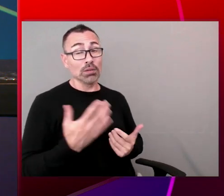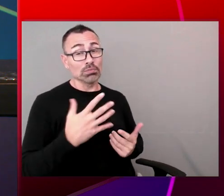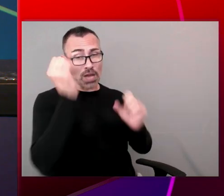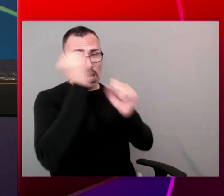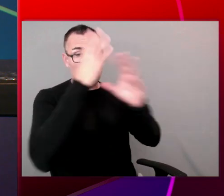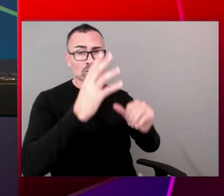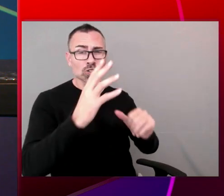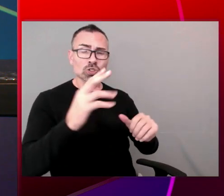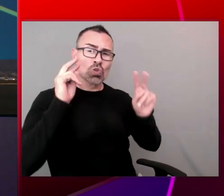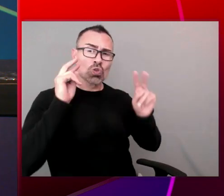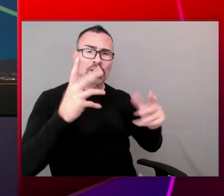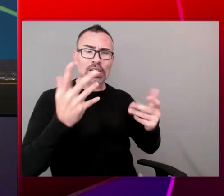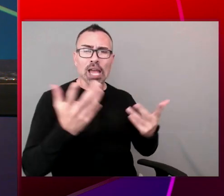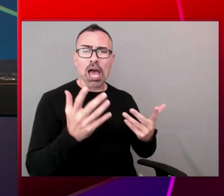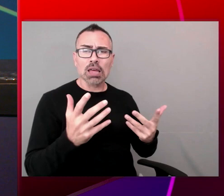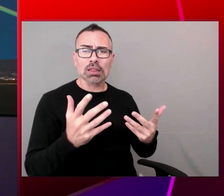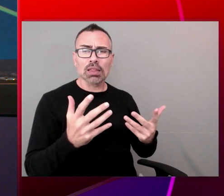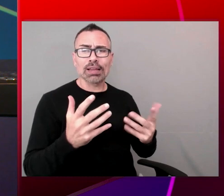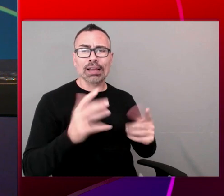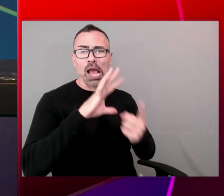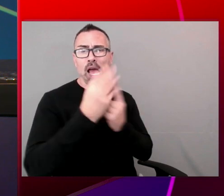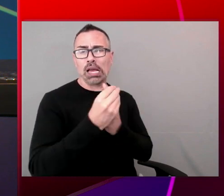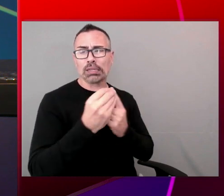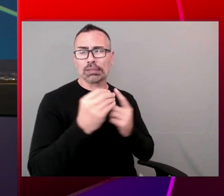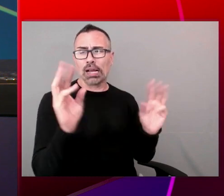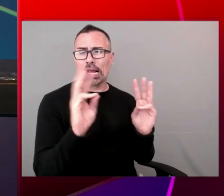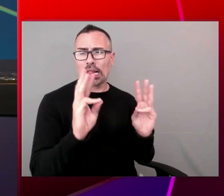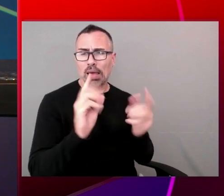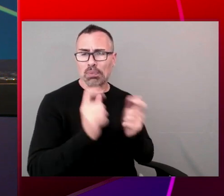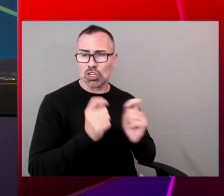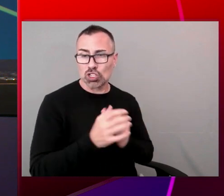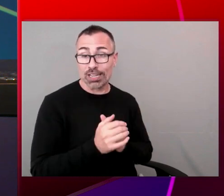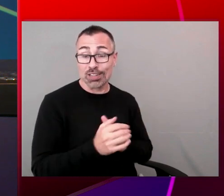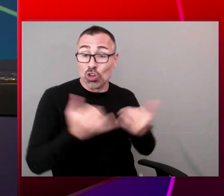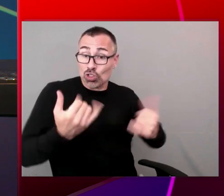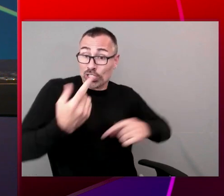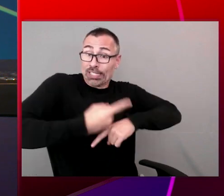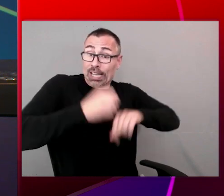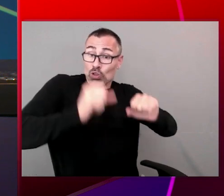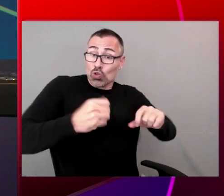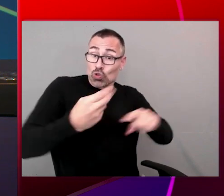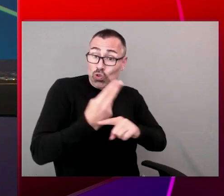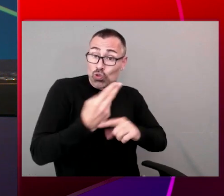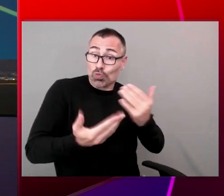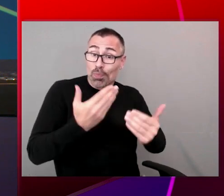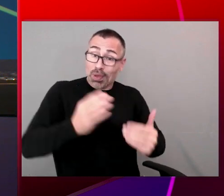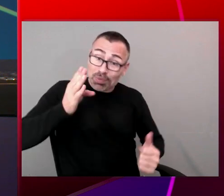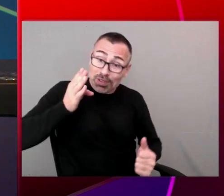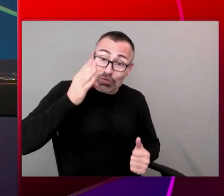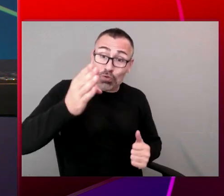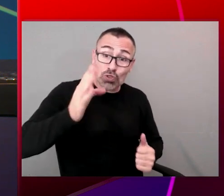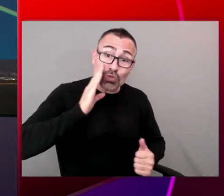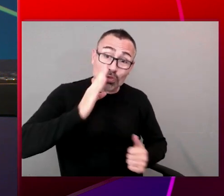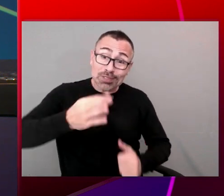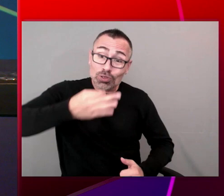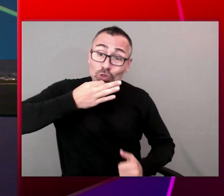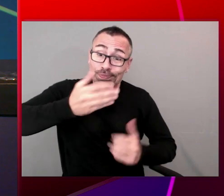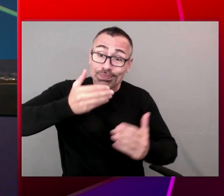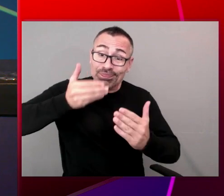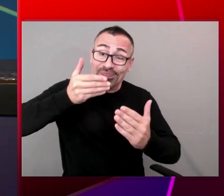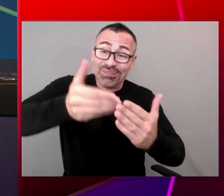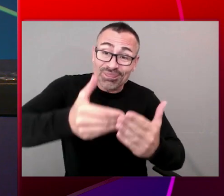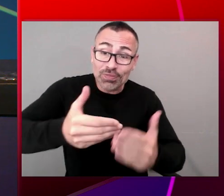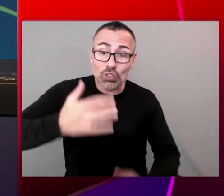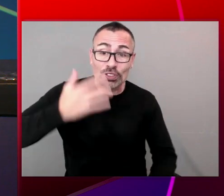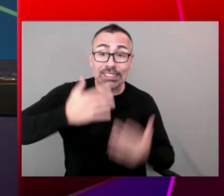now, water is going to reach a scarcity that's moment. a good point. They're going to regret having water cooling if you don't have water cooling today. Absolutely,